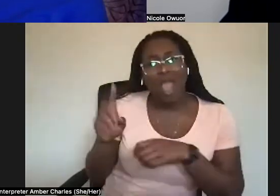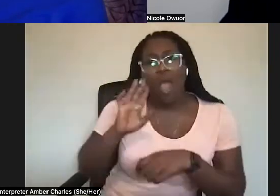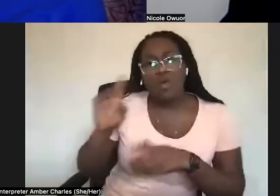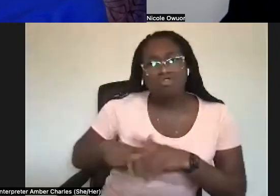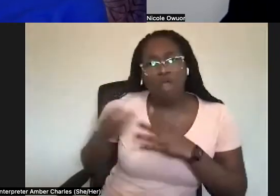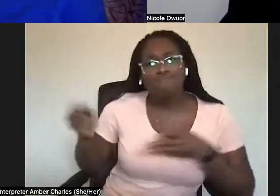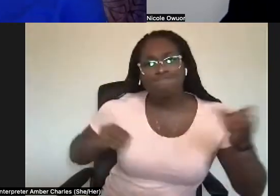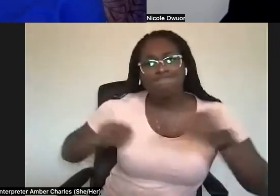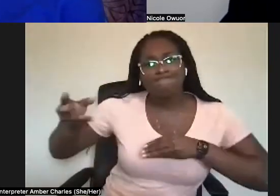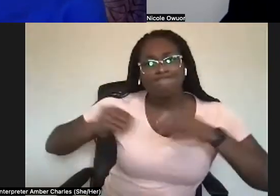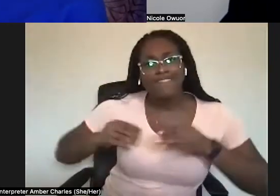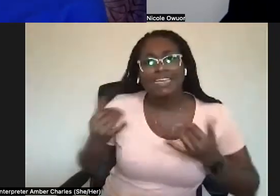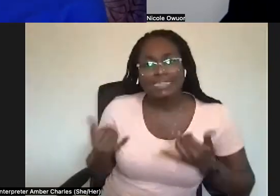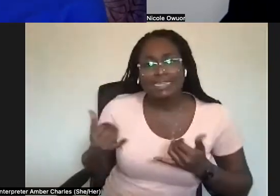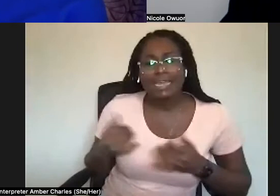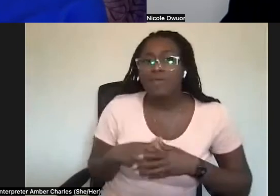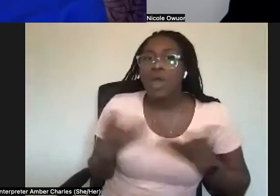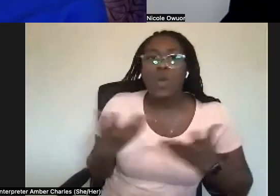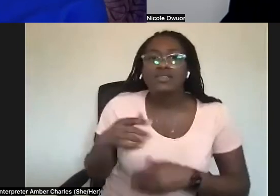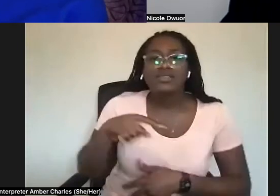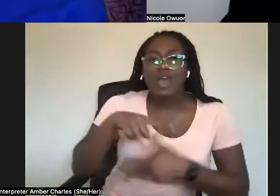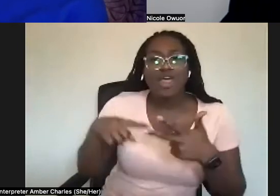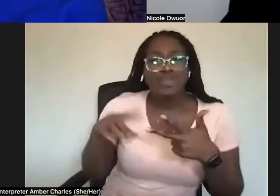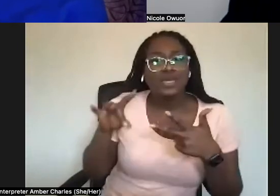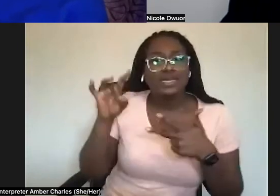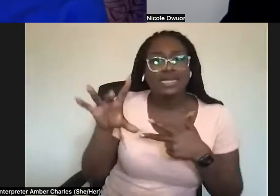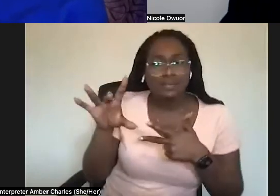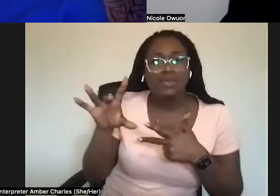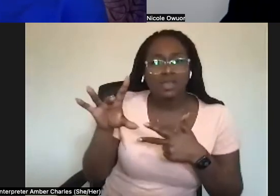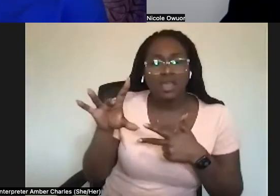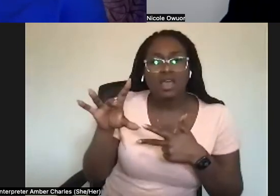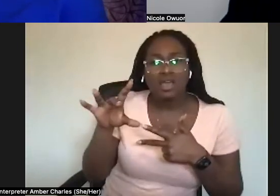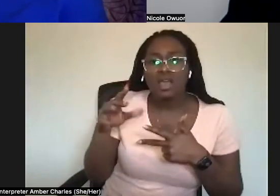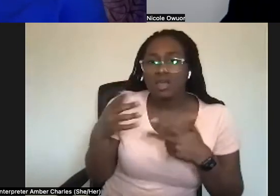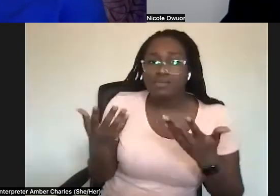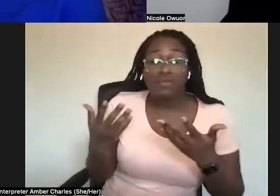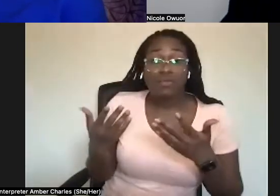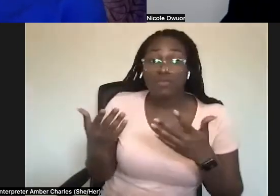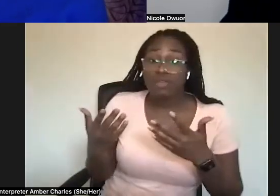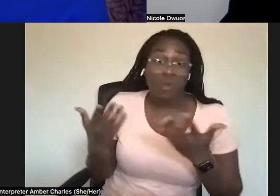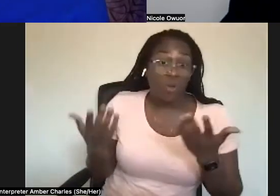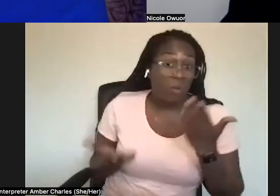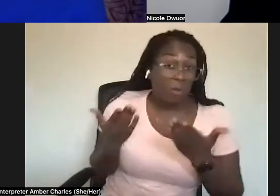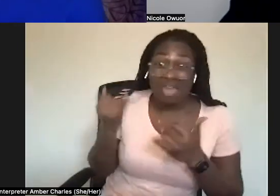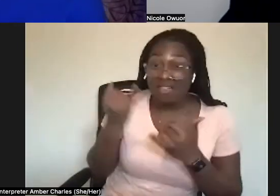Yeah. What would be the top three tips you would share with them about packing their things or maybe having that last conversation?